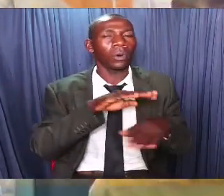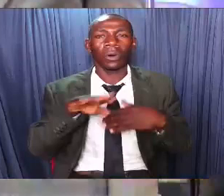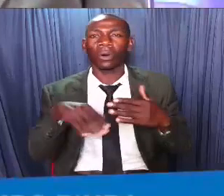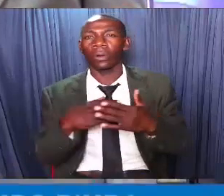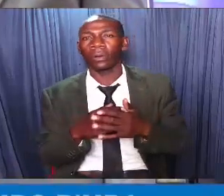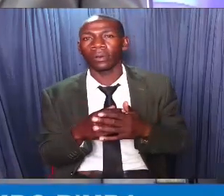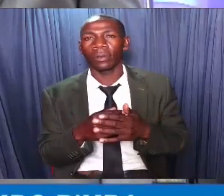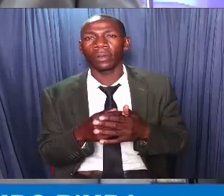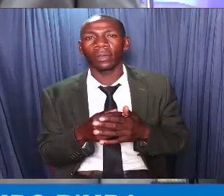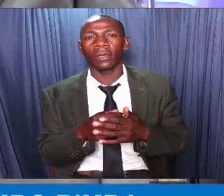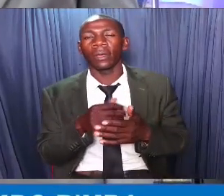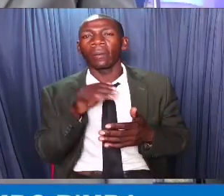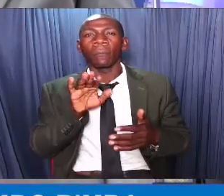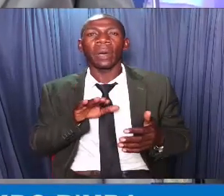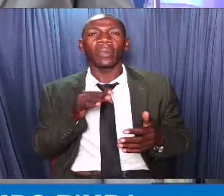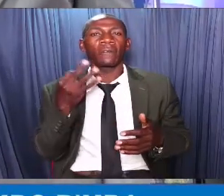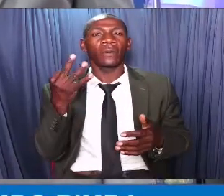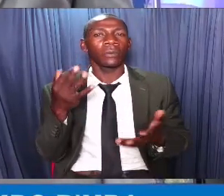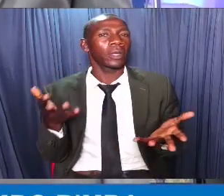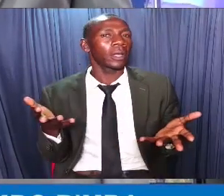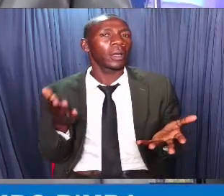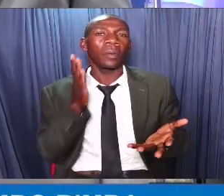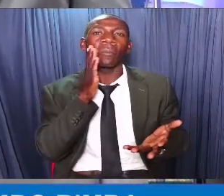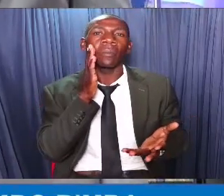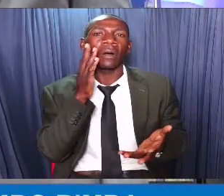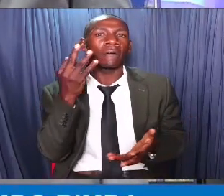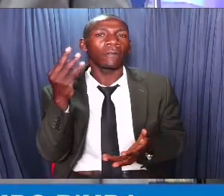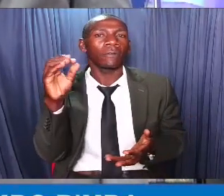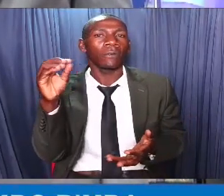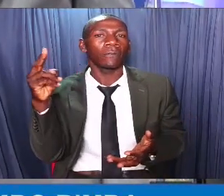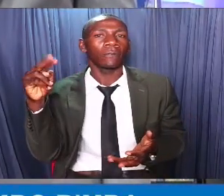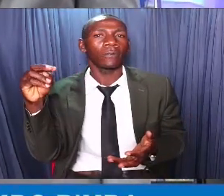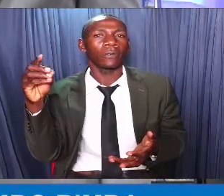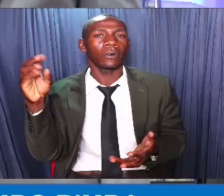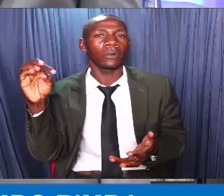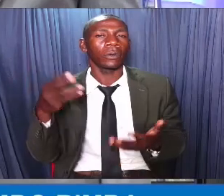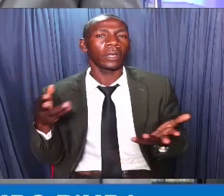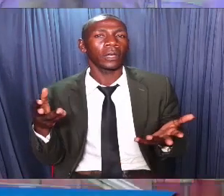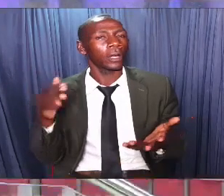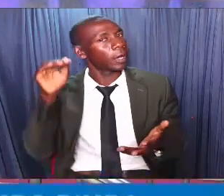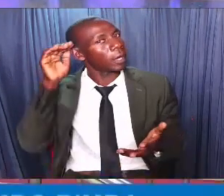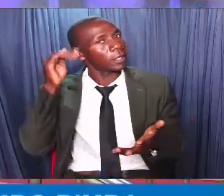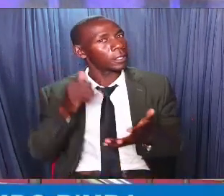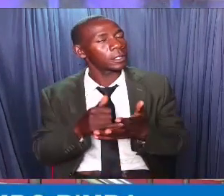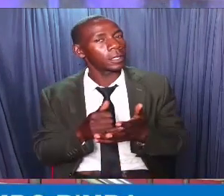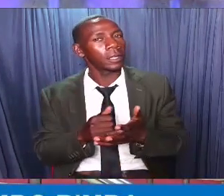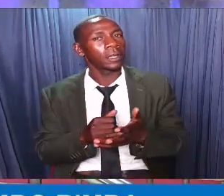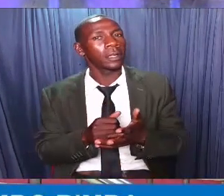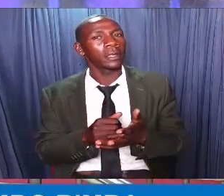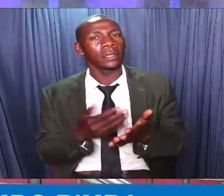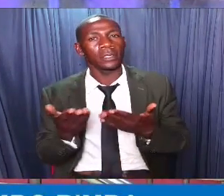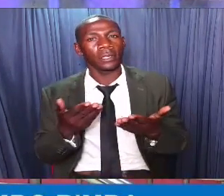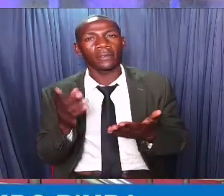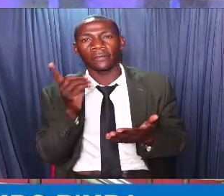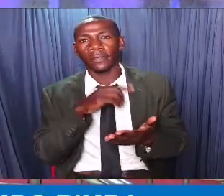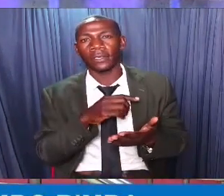locked, all of them. Mama Fondo yuko wapi? Where's Mama Fondo here? Bas. That is it. You've heard it. Paka ibada ishe.